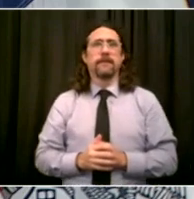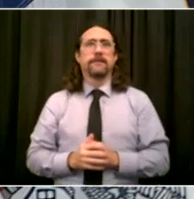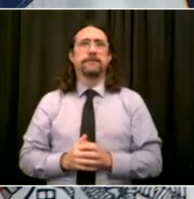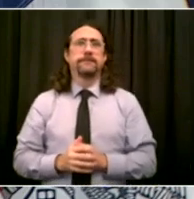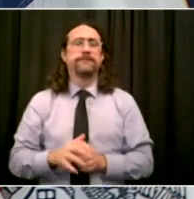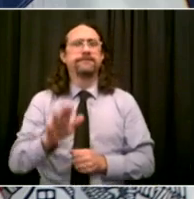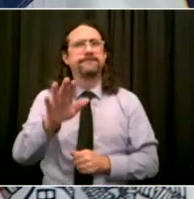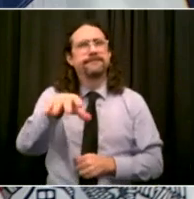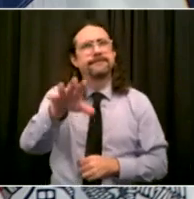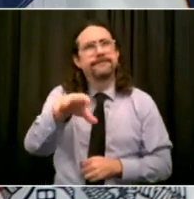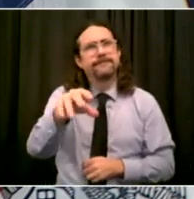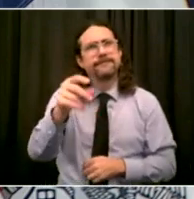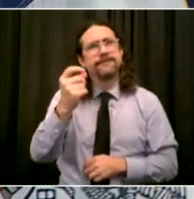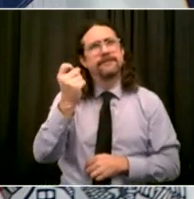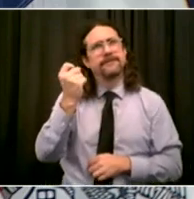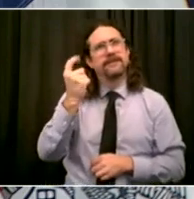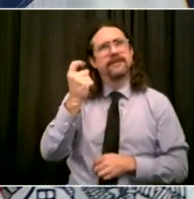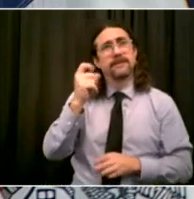City want and need.